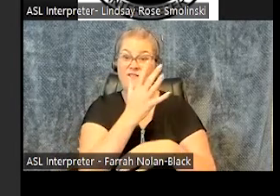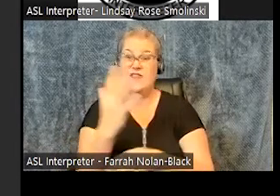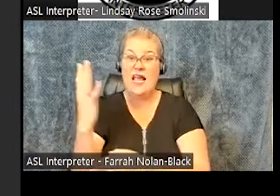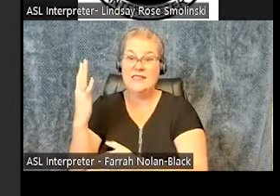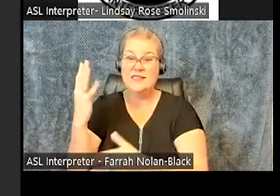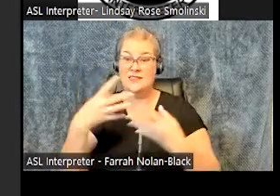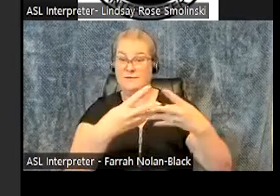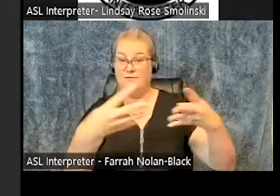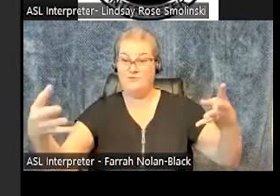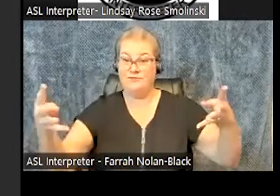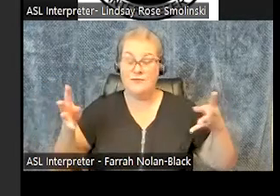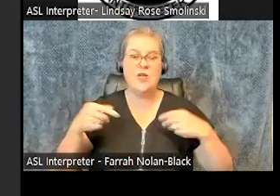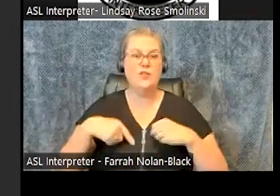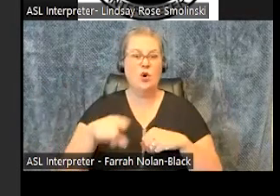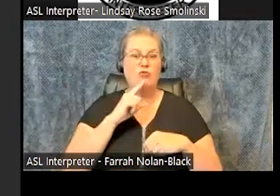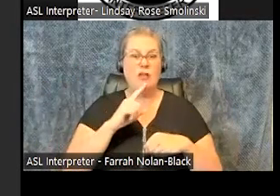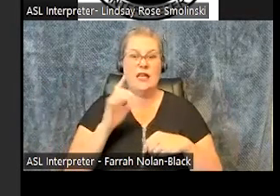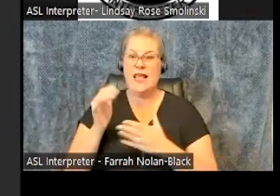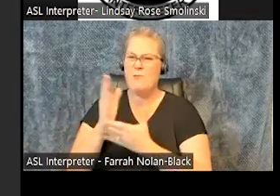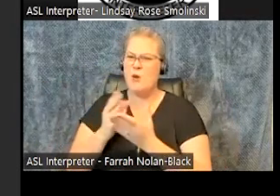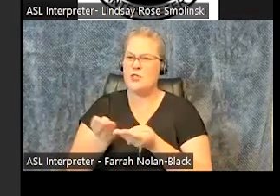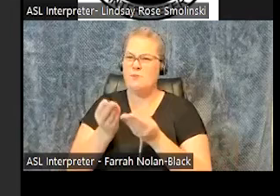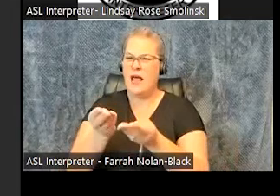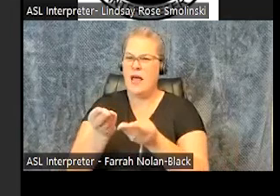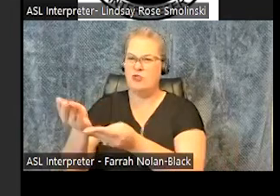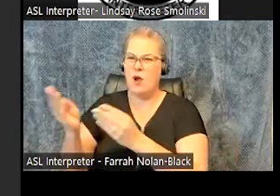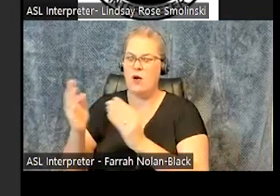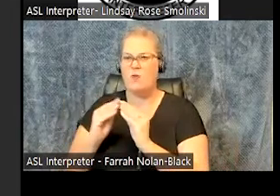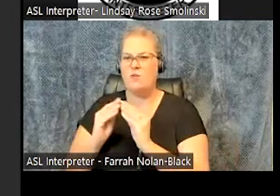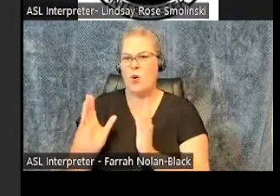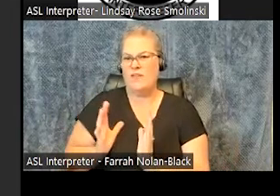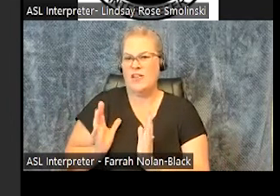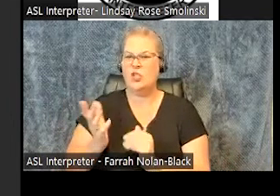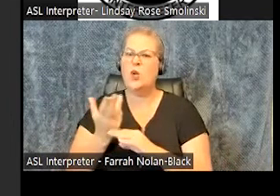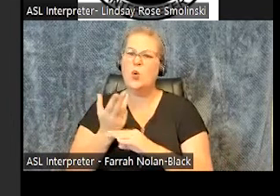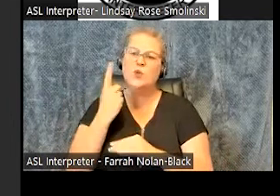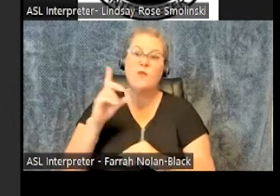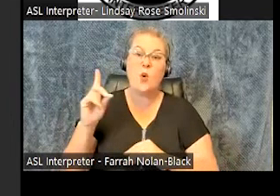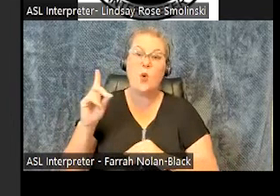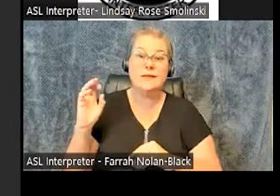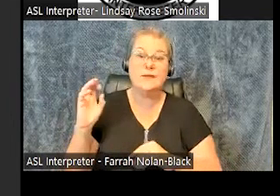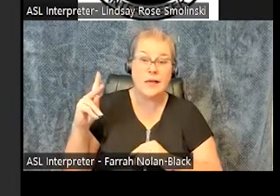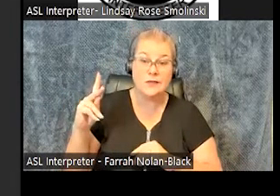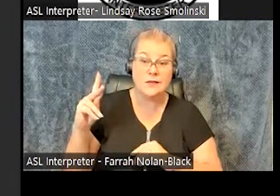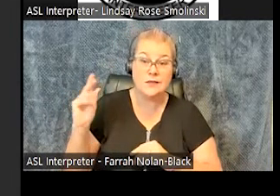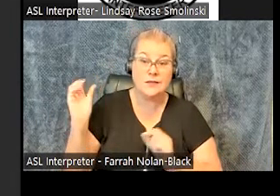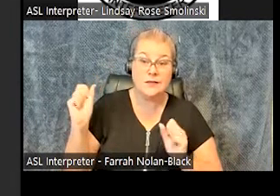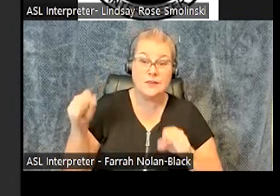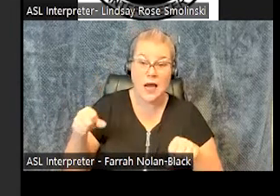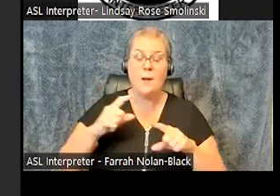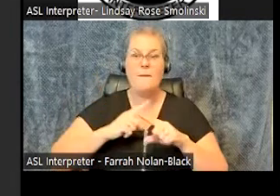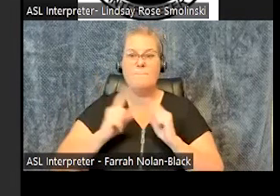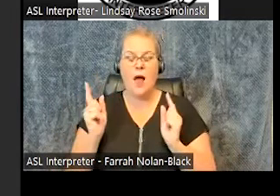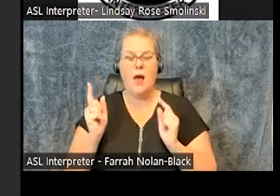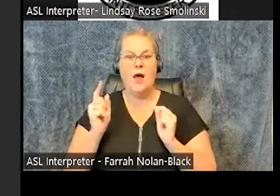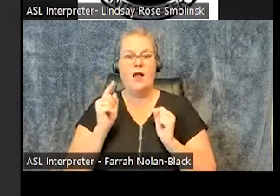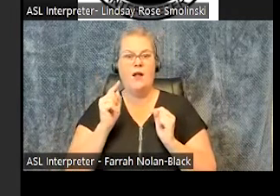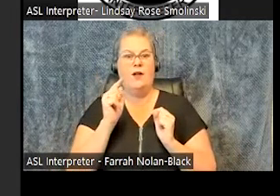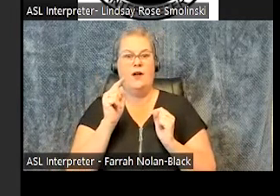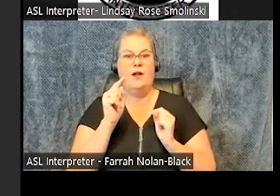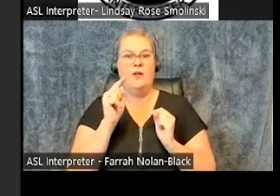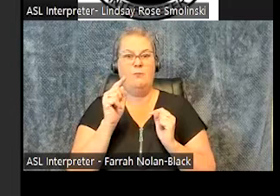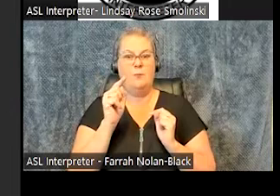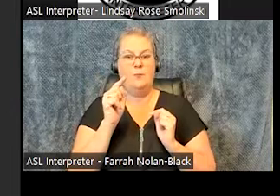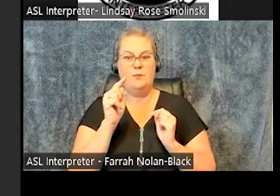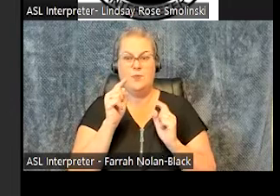a finished piece. So that'd be more something used for like decking. But the point being here is that